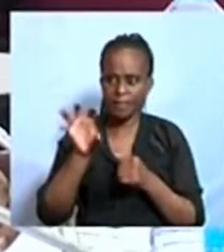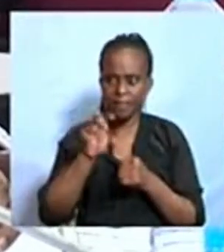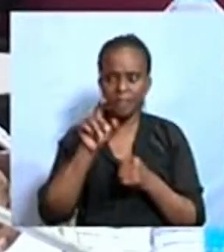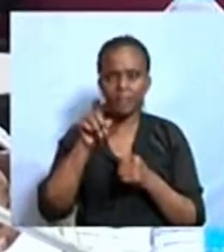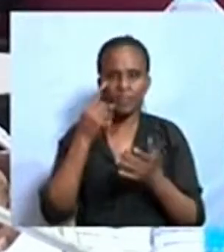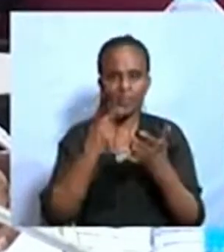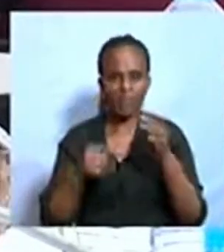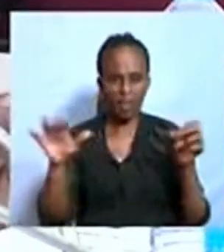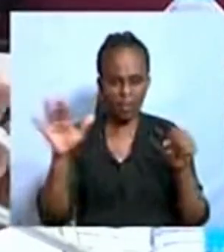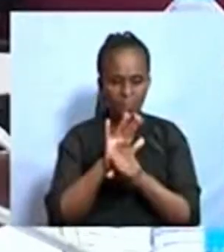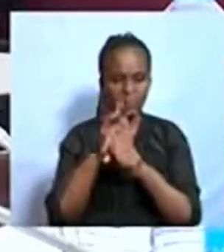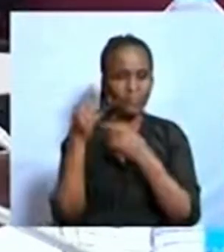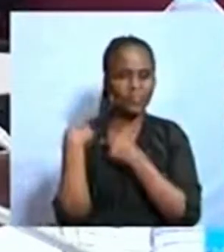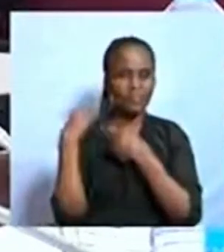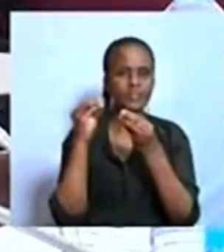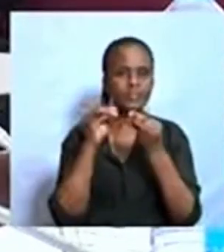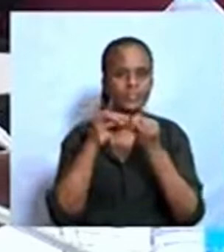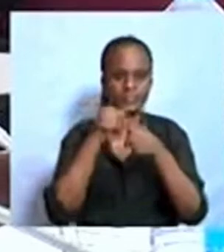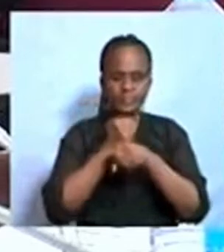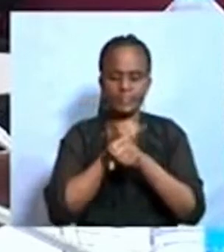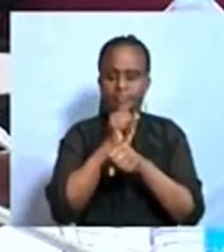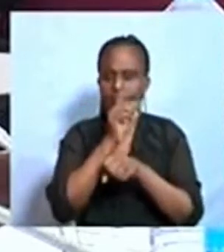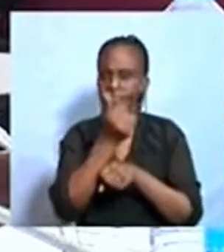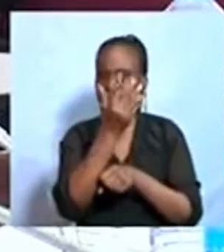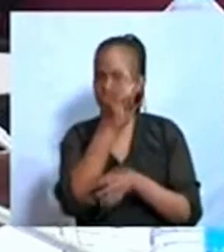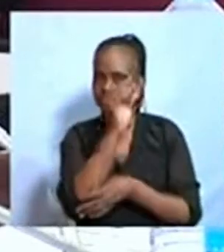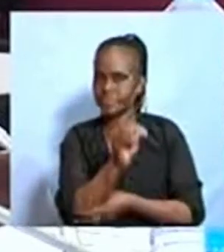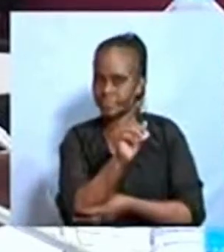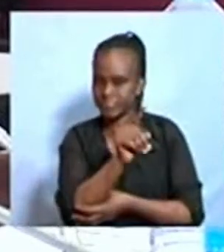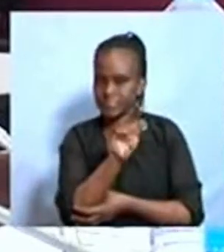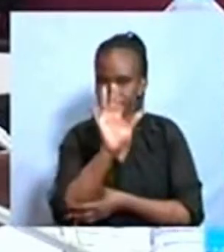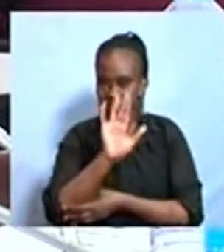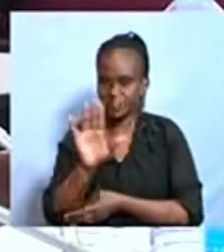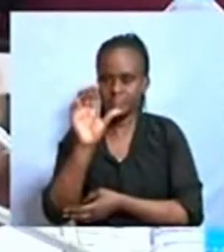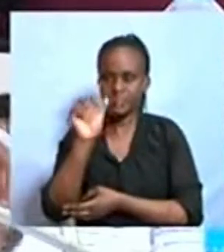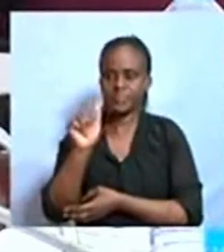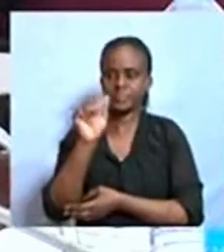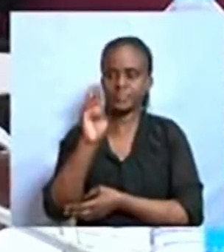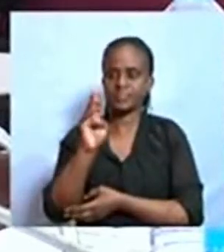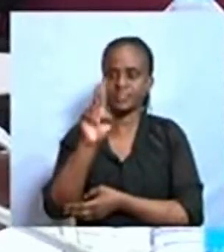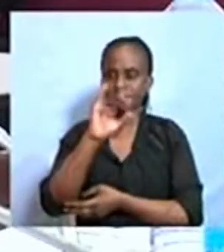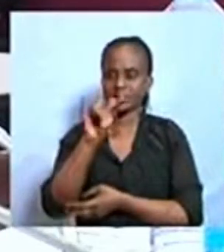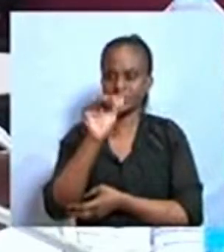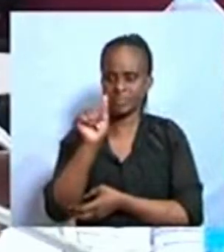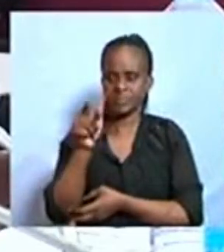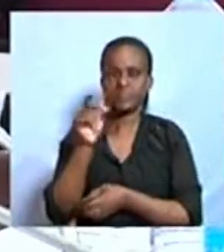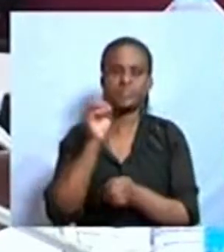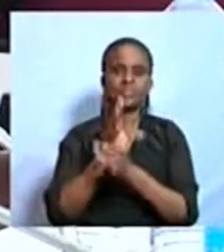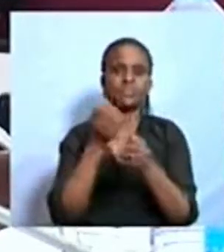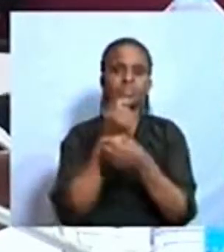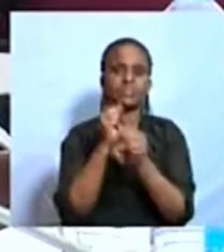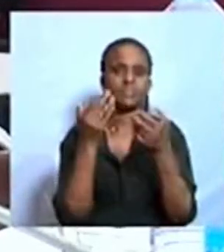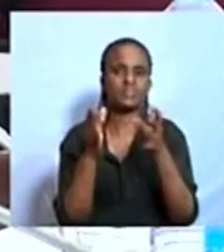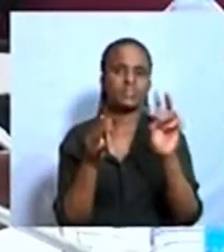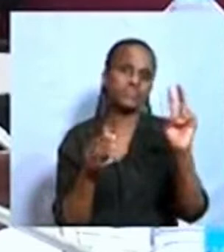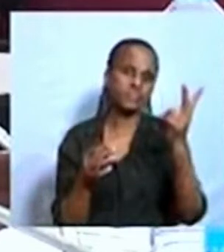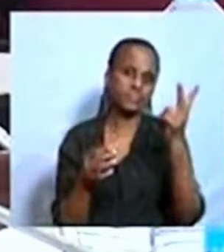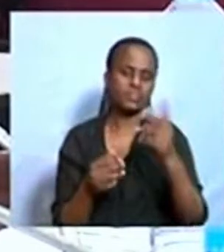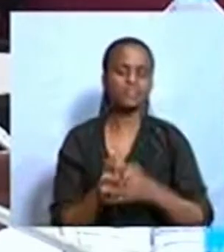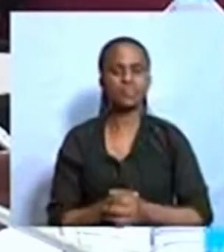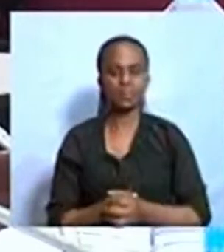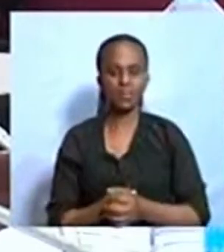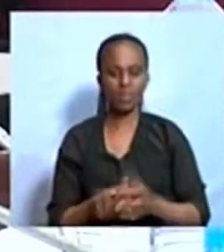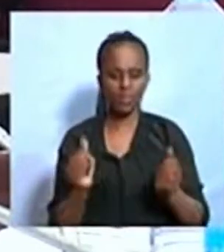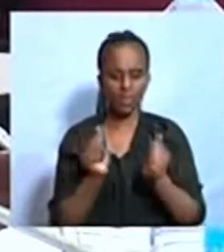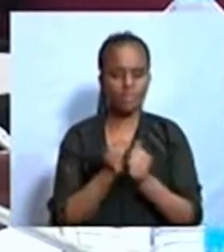full responsibility for ensuring that the 15% of the Abuja Declaration has been met. Number 2, with